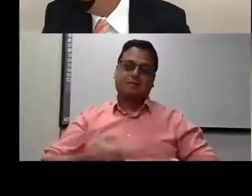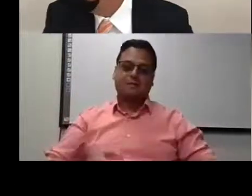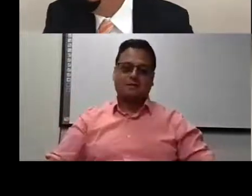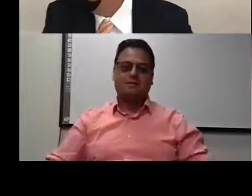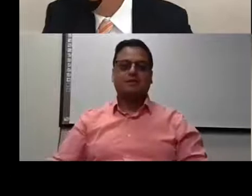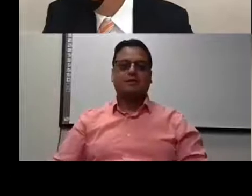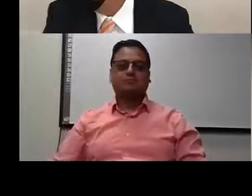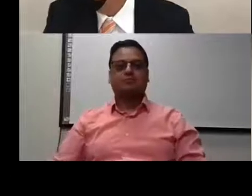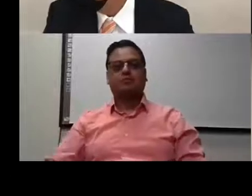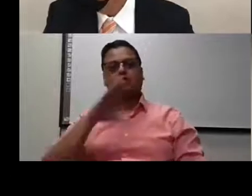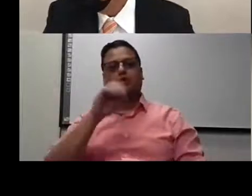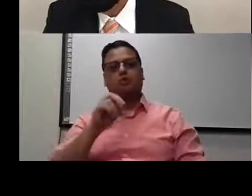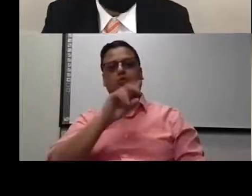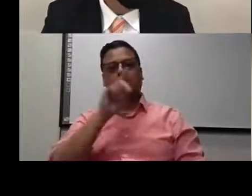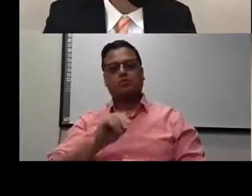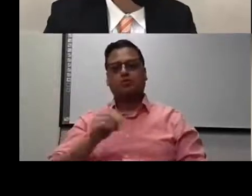Trustee Corzo. Here.